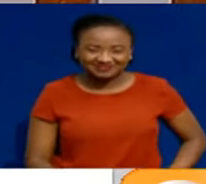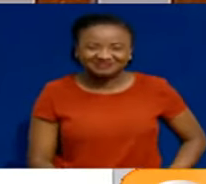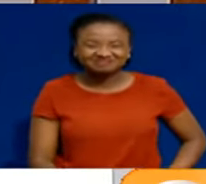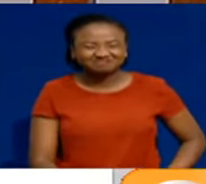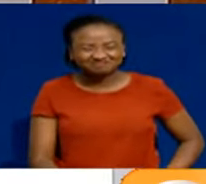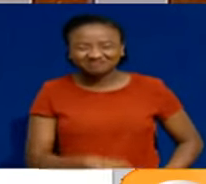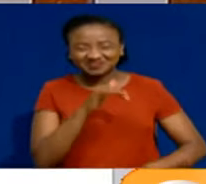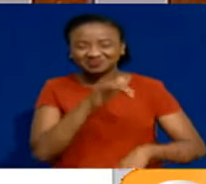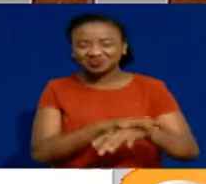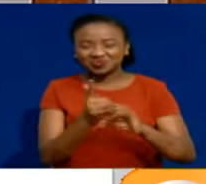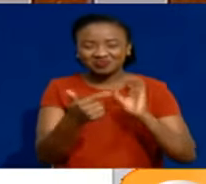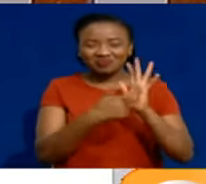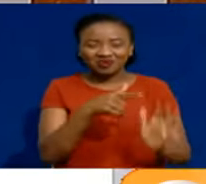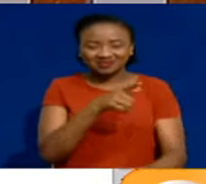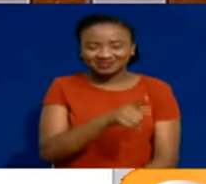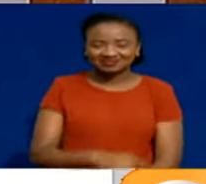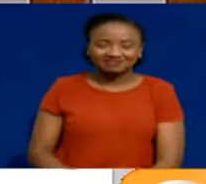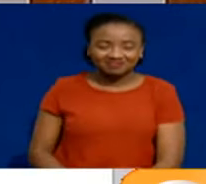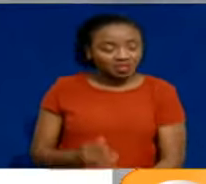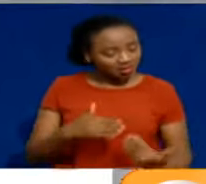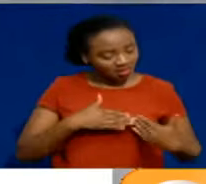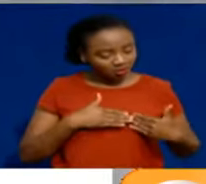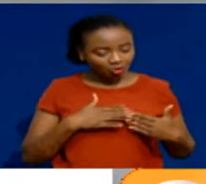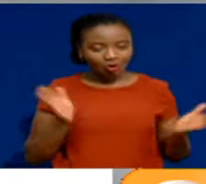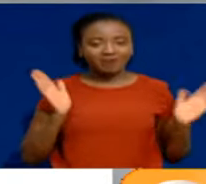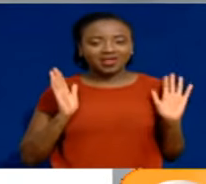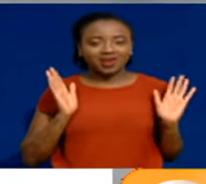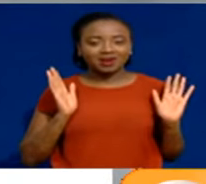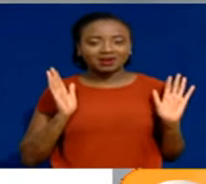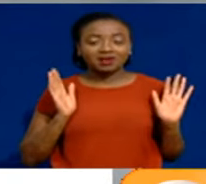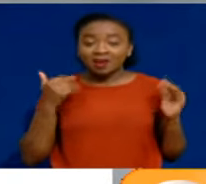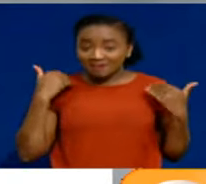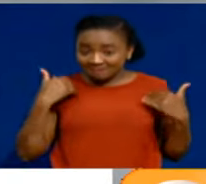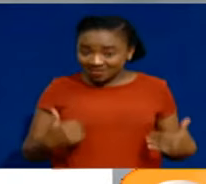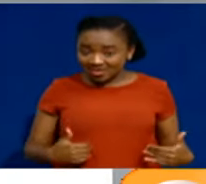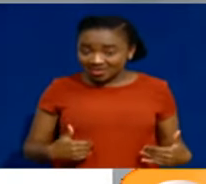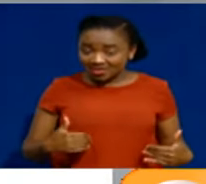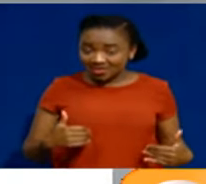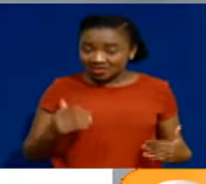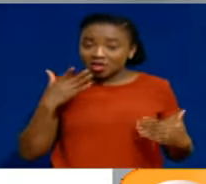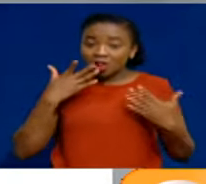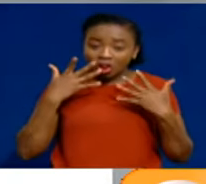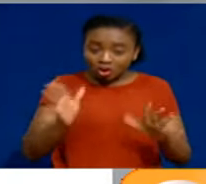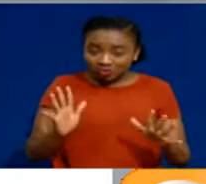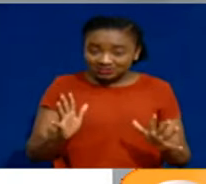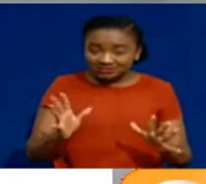Very good point. Yeah. Very honest point. I'm a bad loser. I don't like losing.